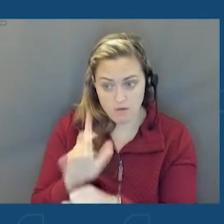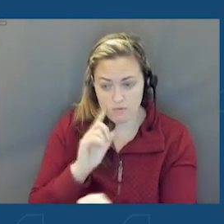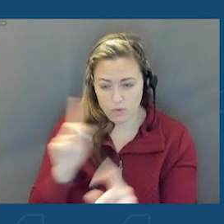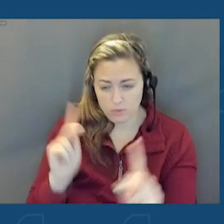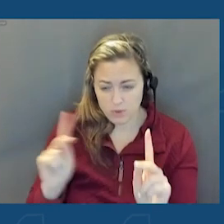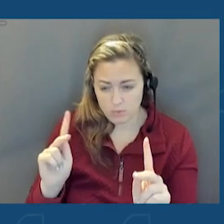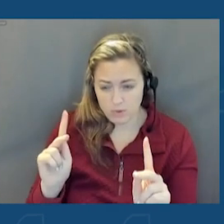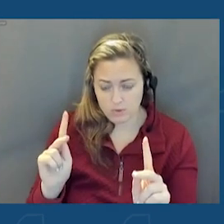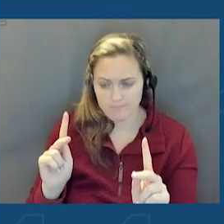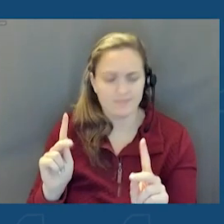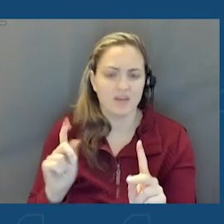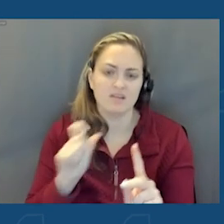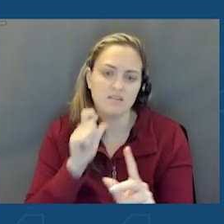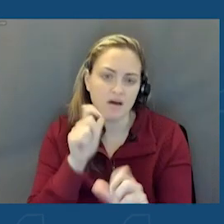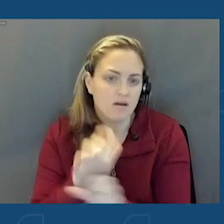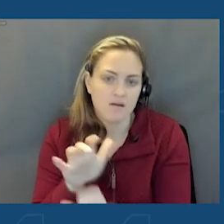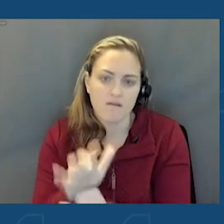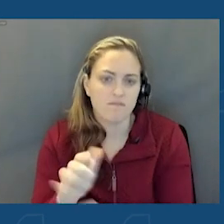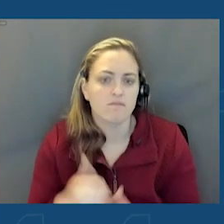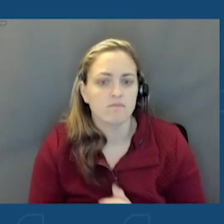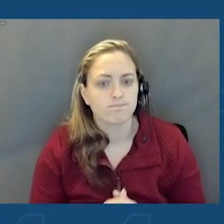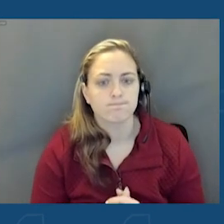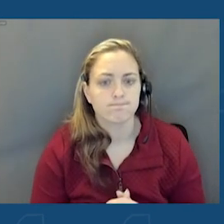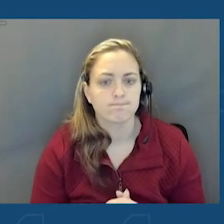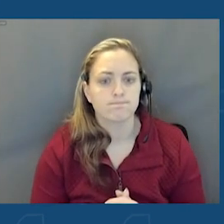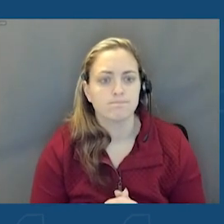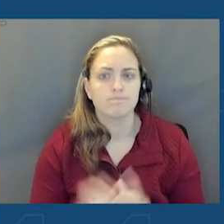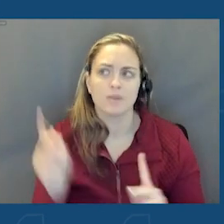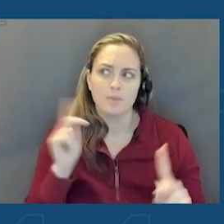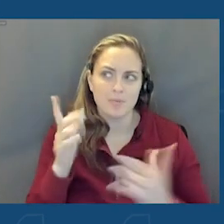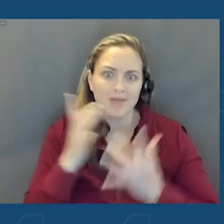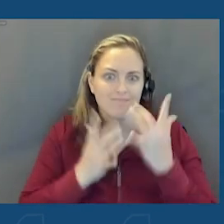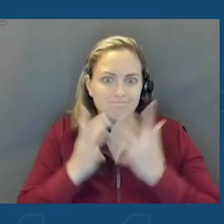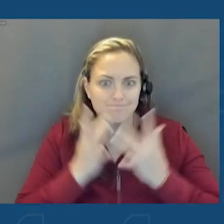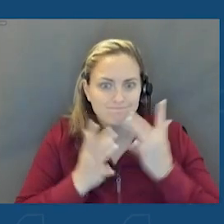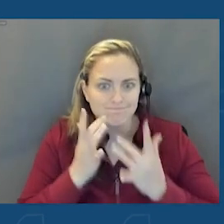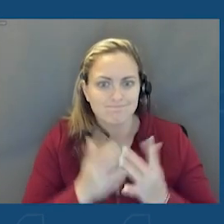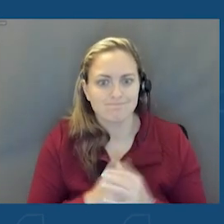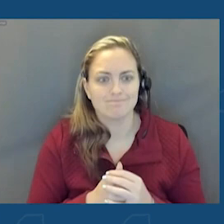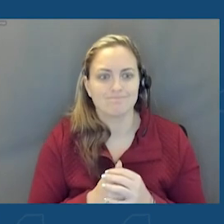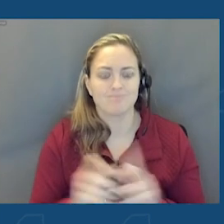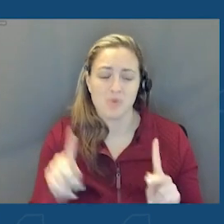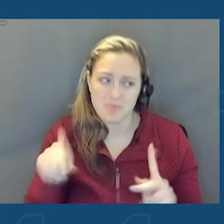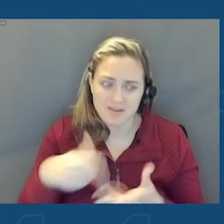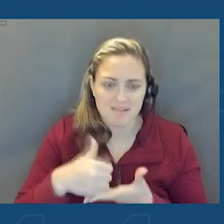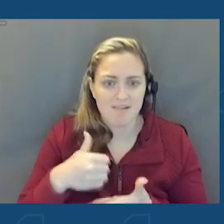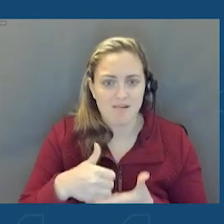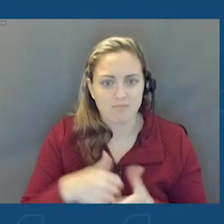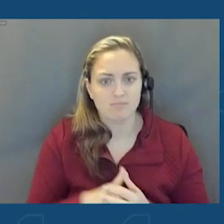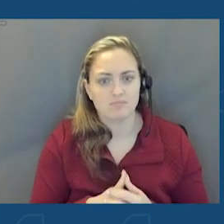those who have too little. The ones who have too little, the ones who need our help. And that's what we're called to